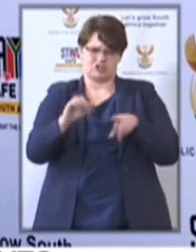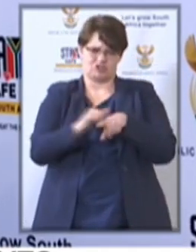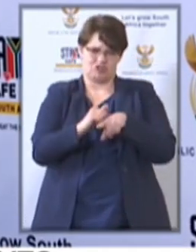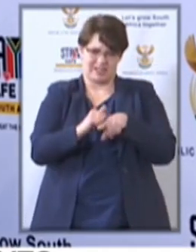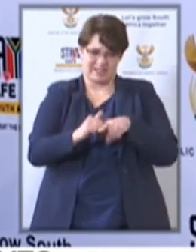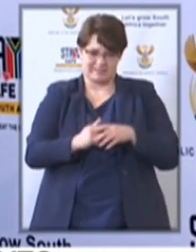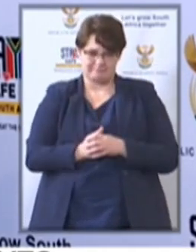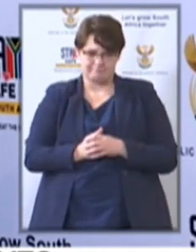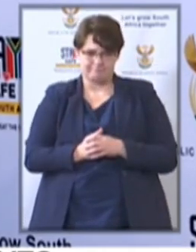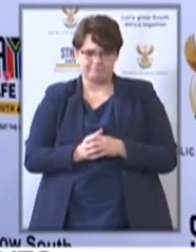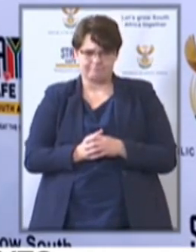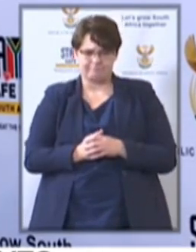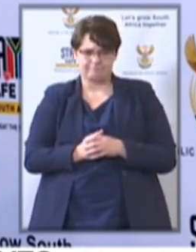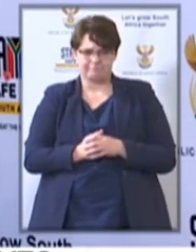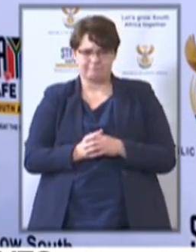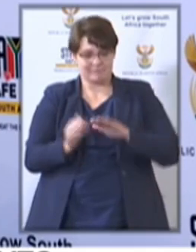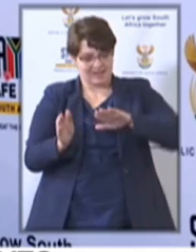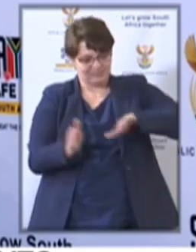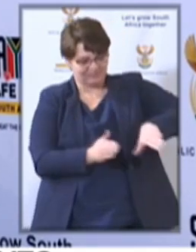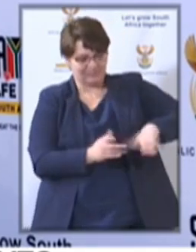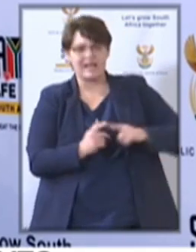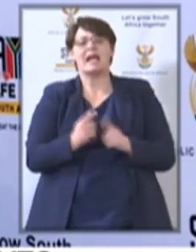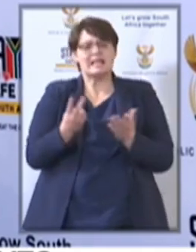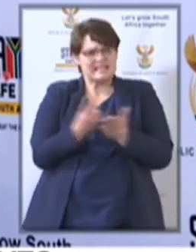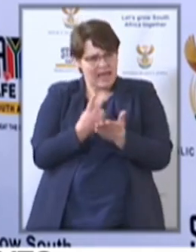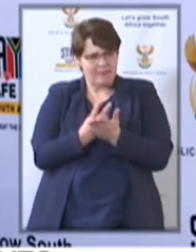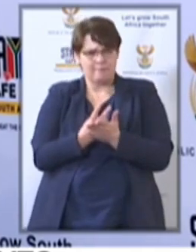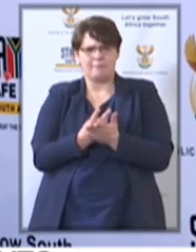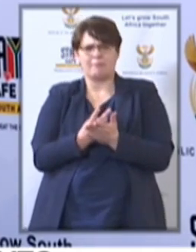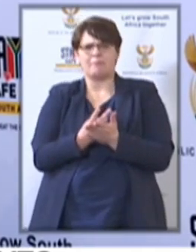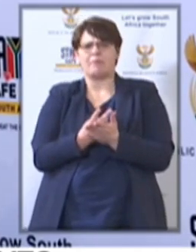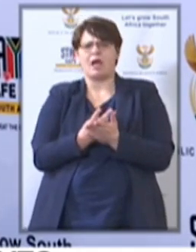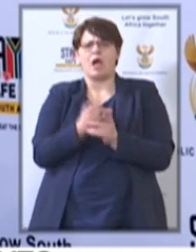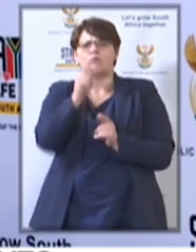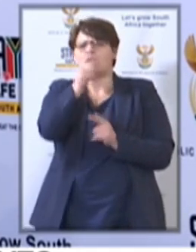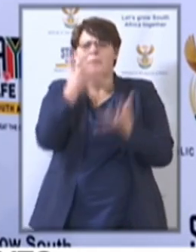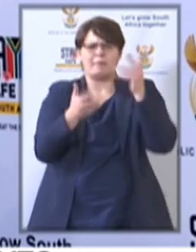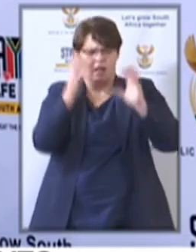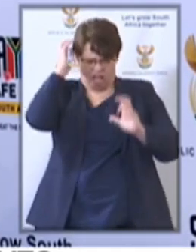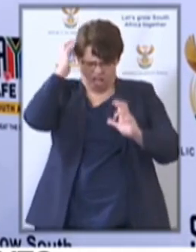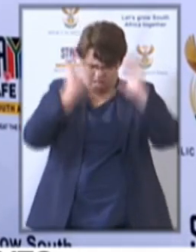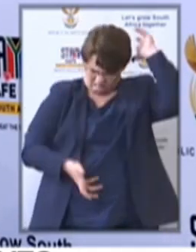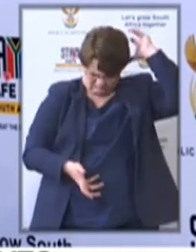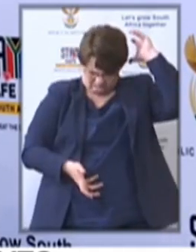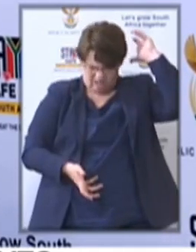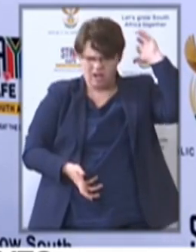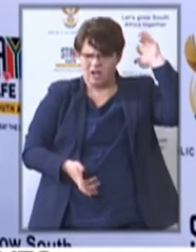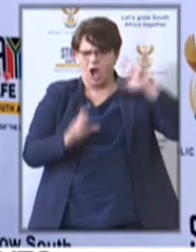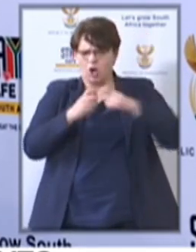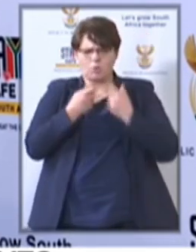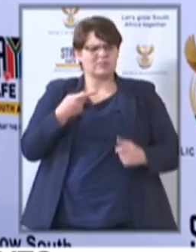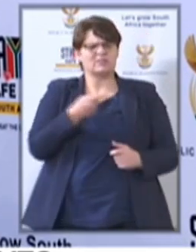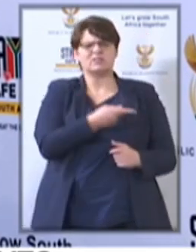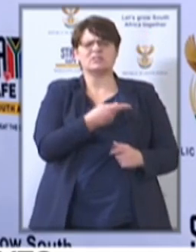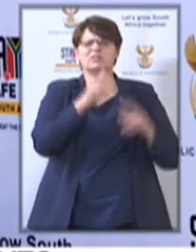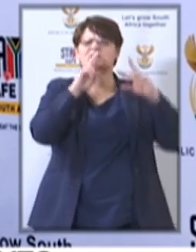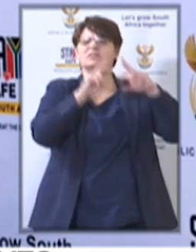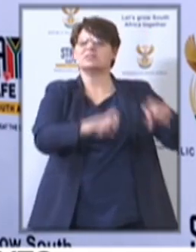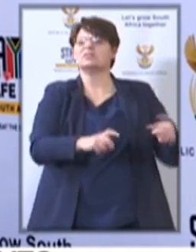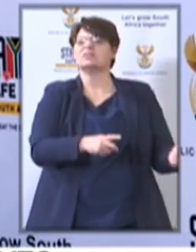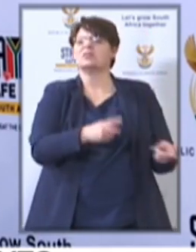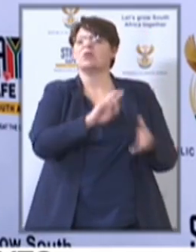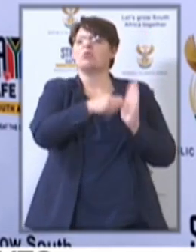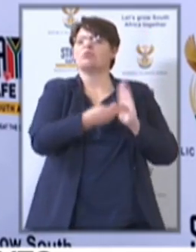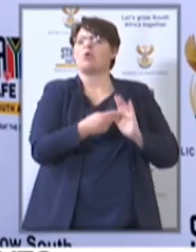Training. I would also like to take this opportunity to correct any confusion about the role of the Committee of Inquiry